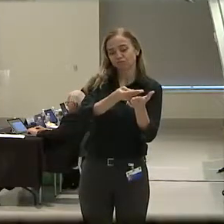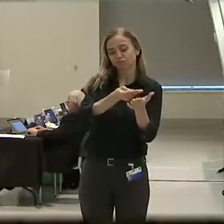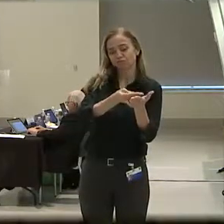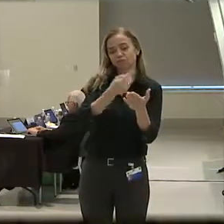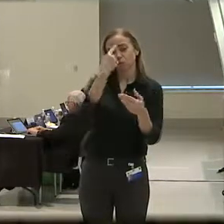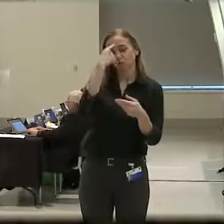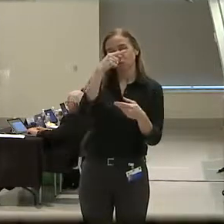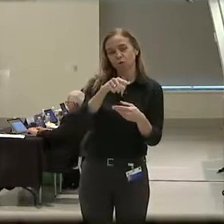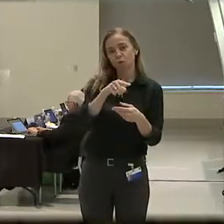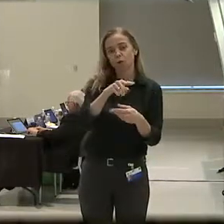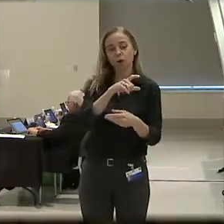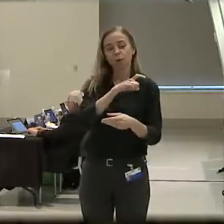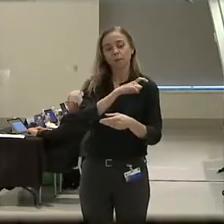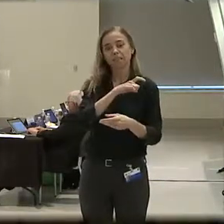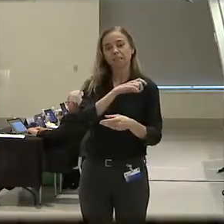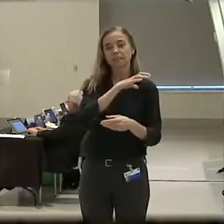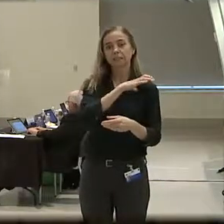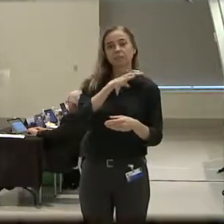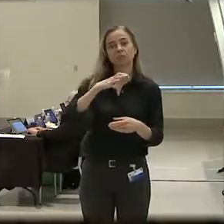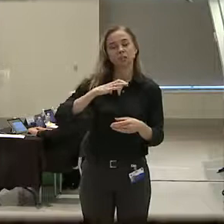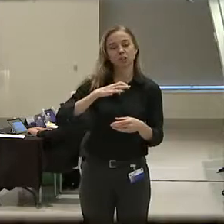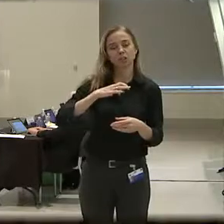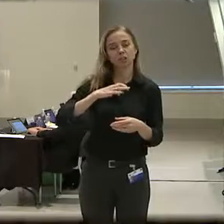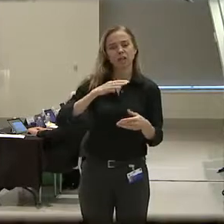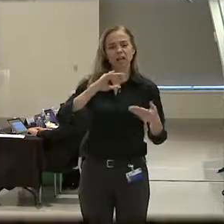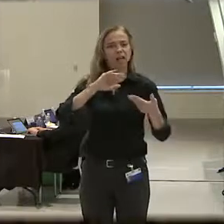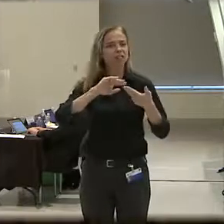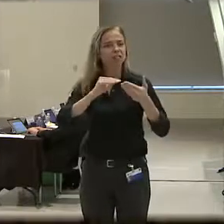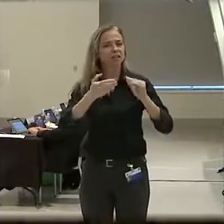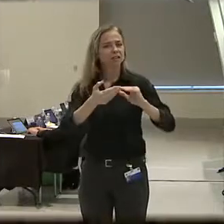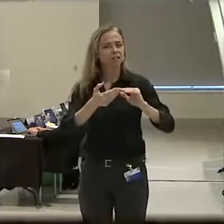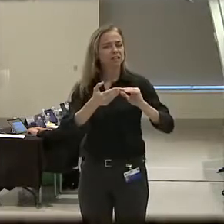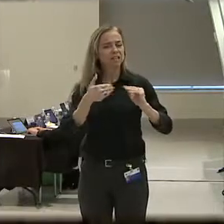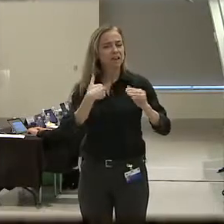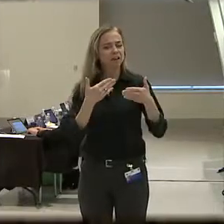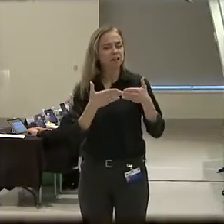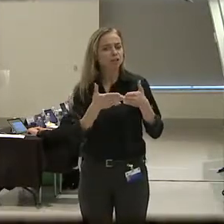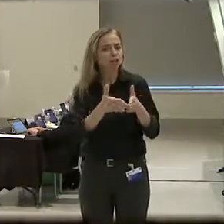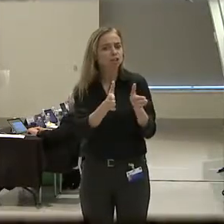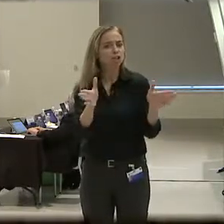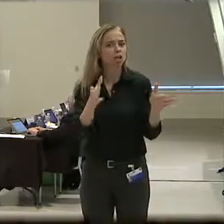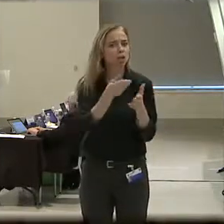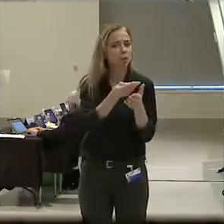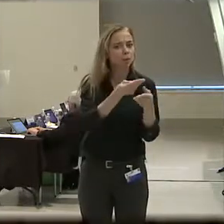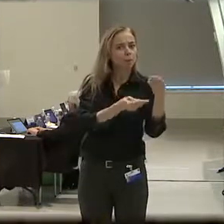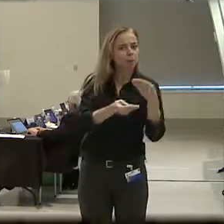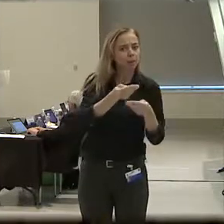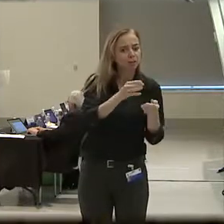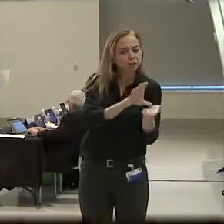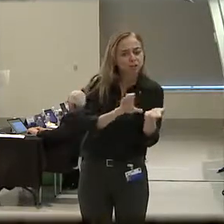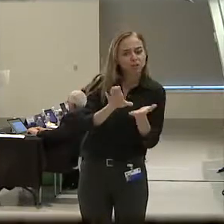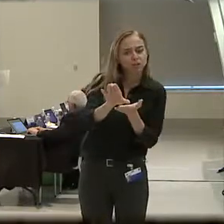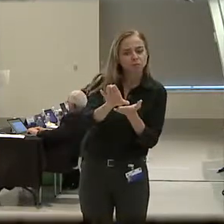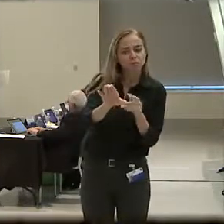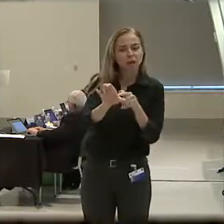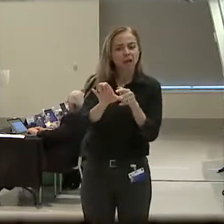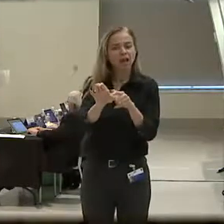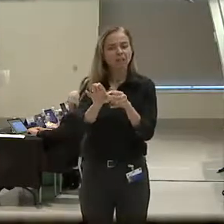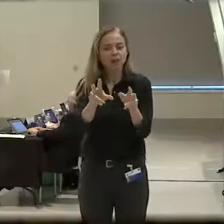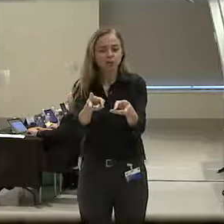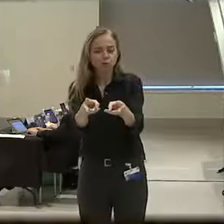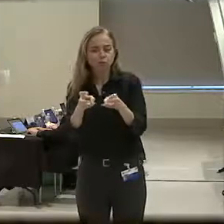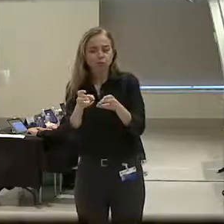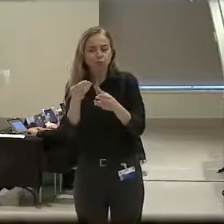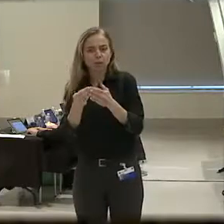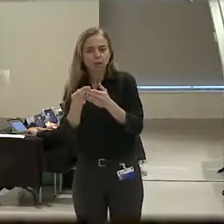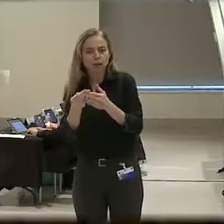for the police commission. Does the city make a general budget to the police department, and out of your budget is the funding for the